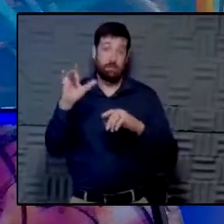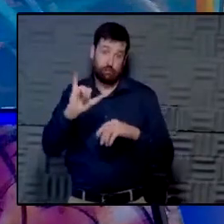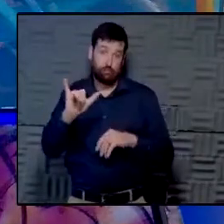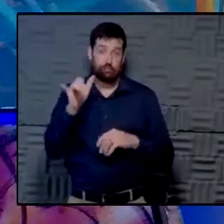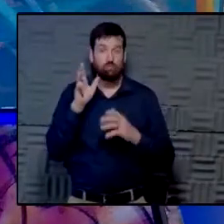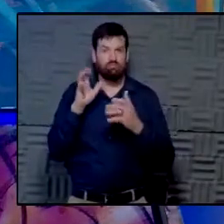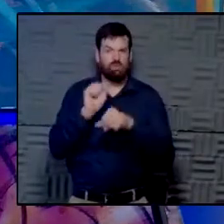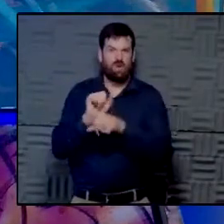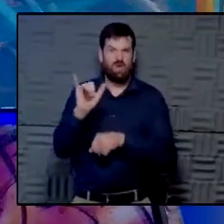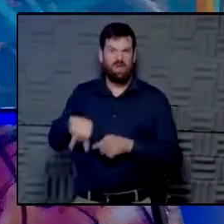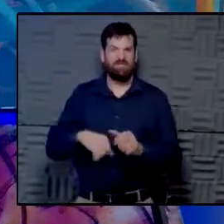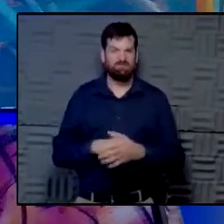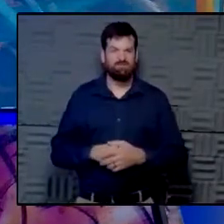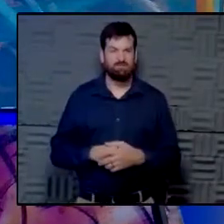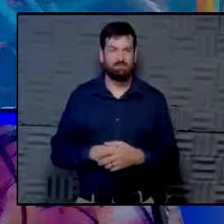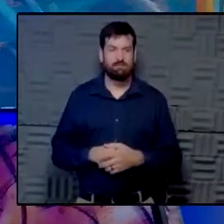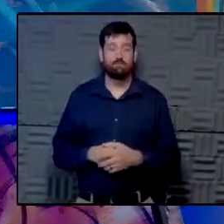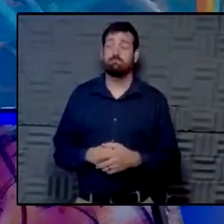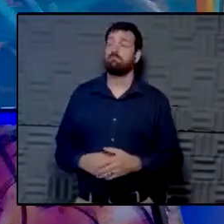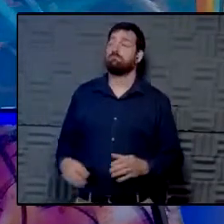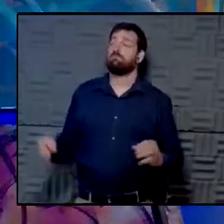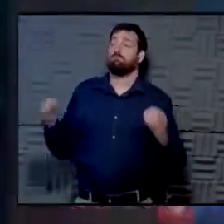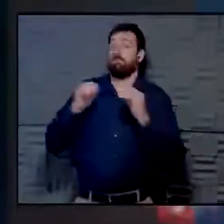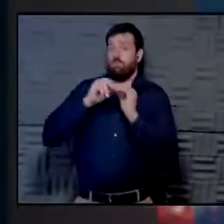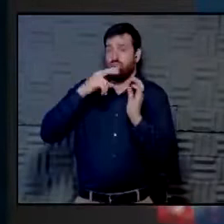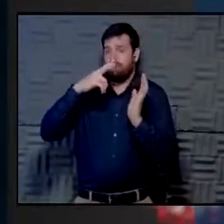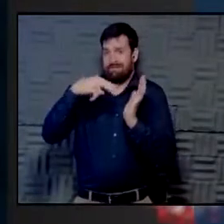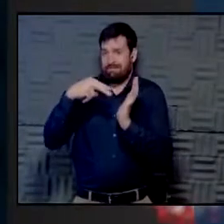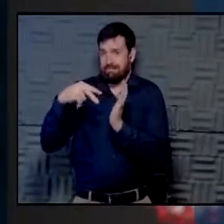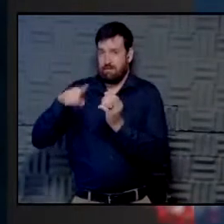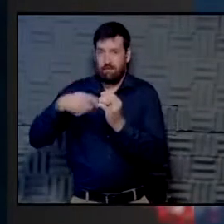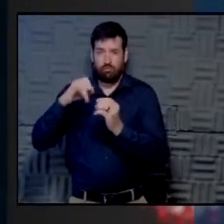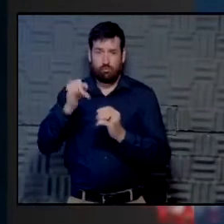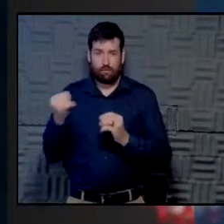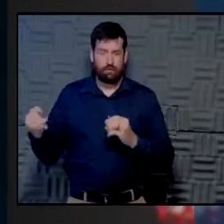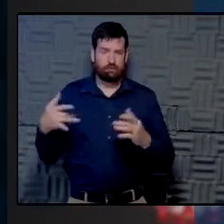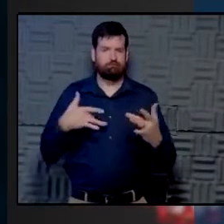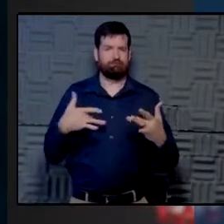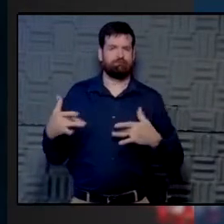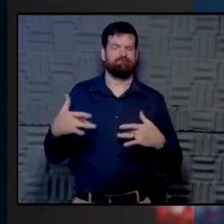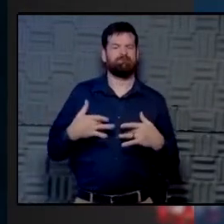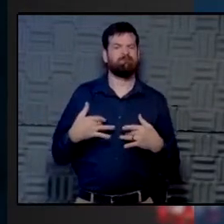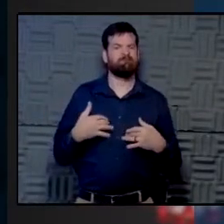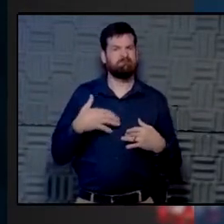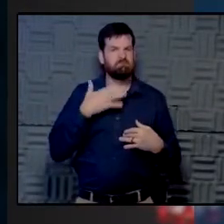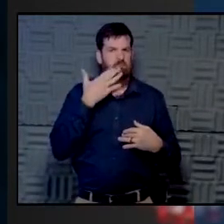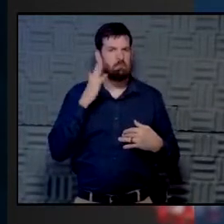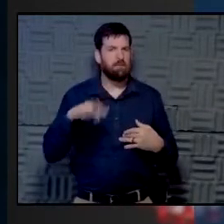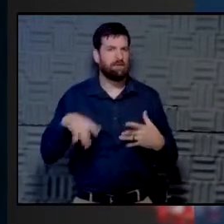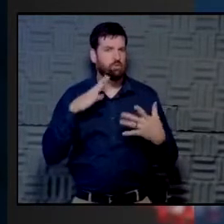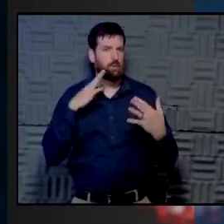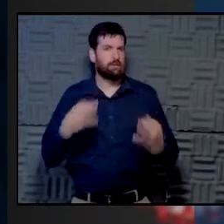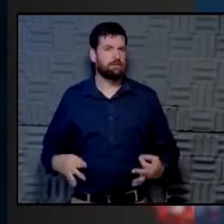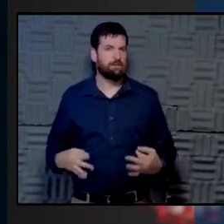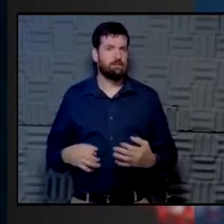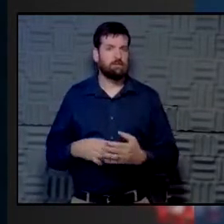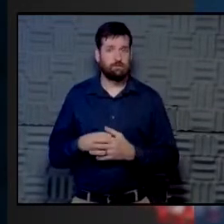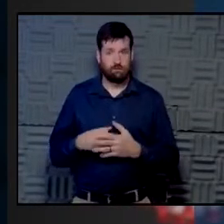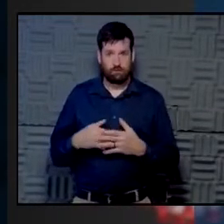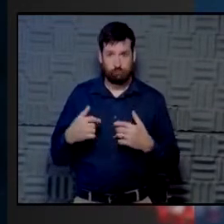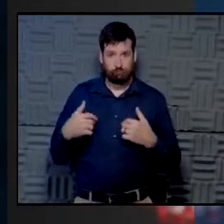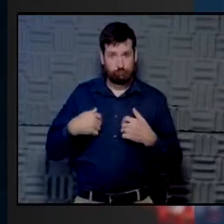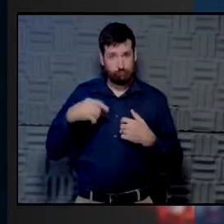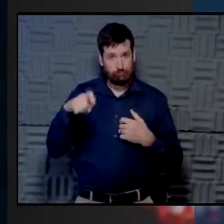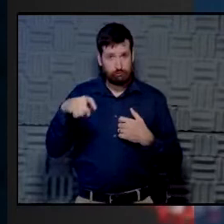that. The more I read about the J&J vaccine, the more I worry I made a bad choice. Do I have cause